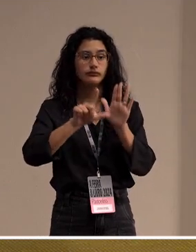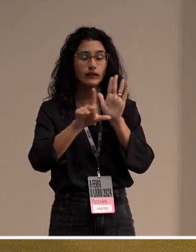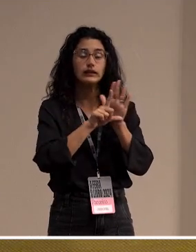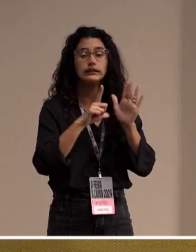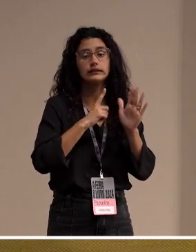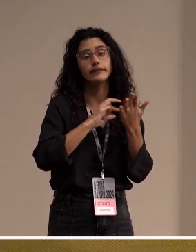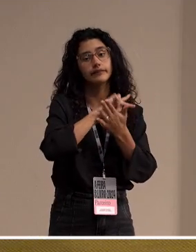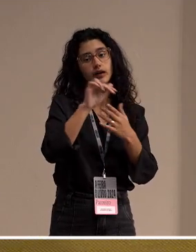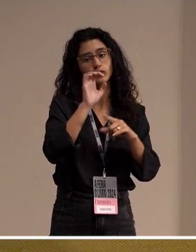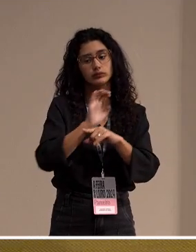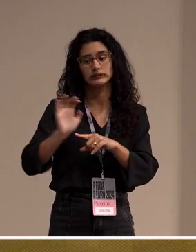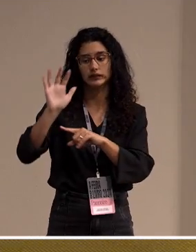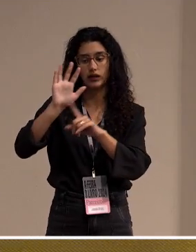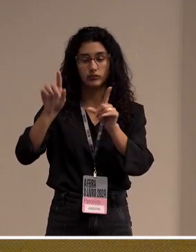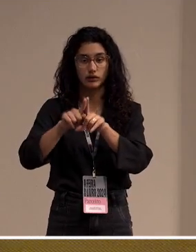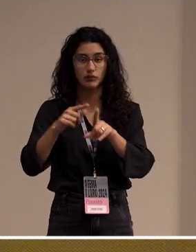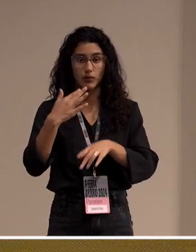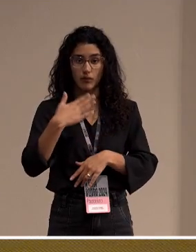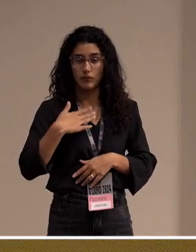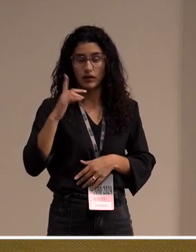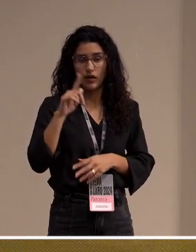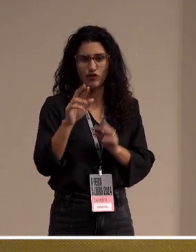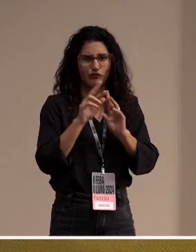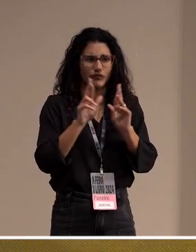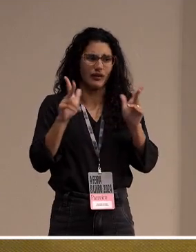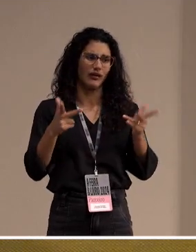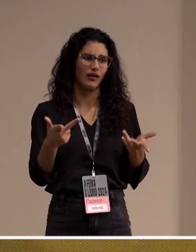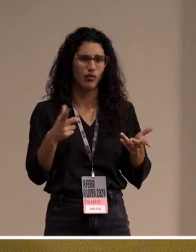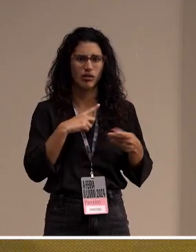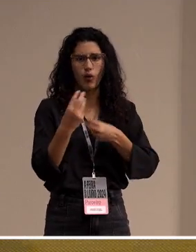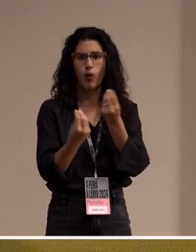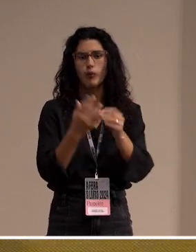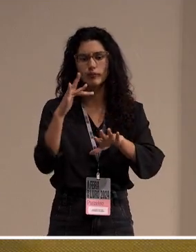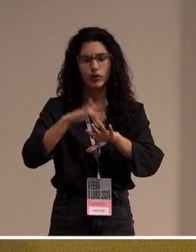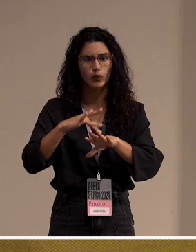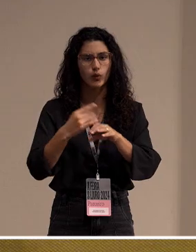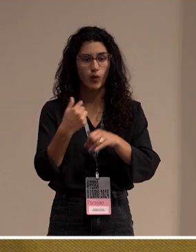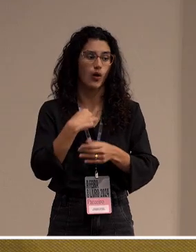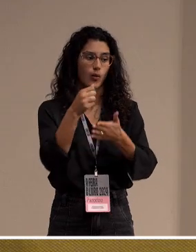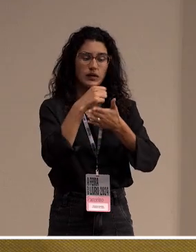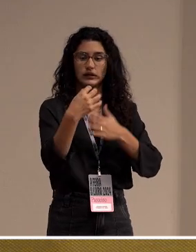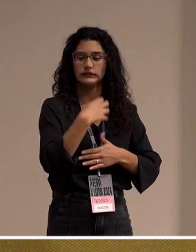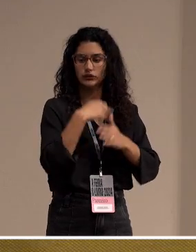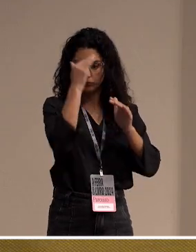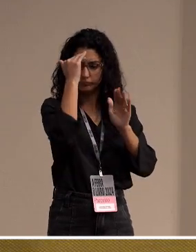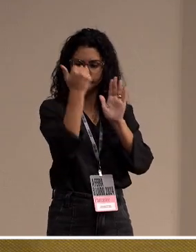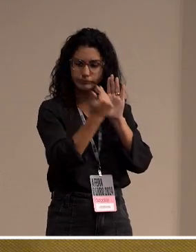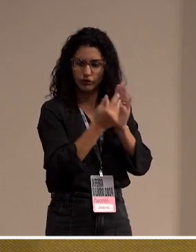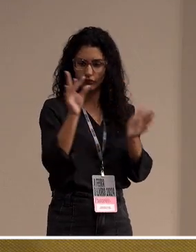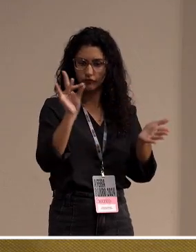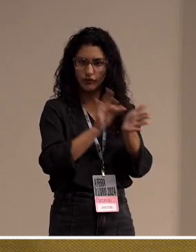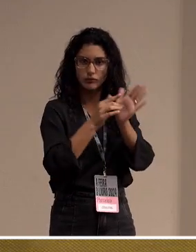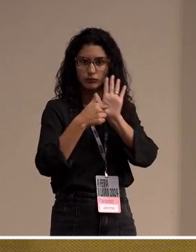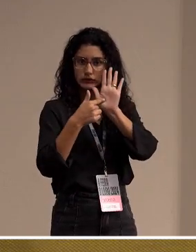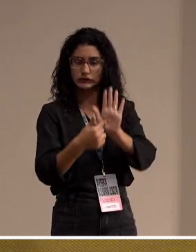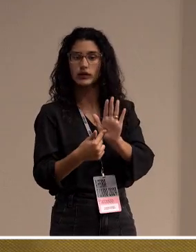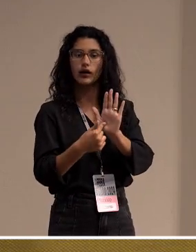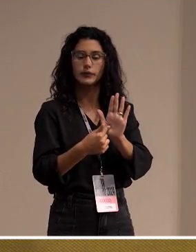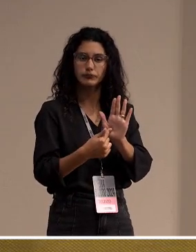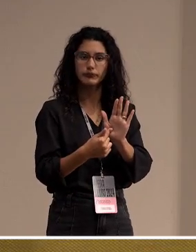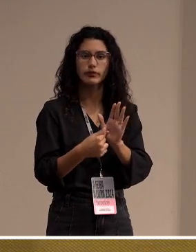crazy. And as a writer, I kind of feel an obligation to call these things out, expose them and condemn them.